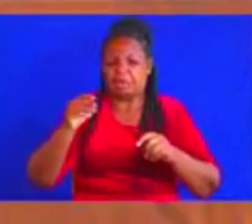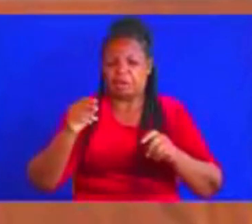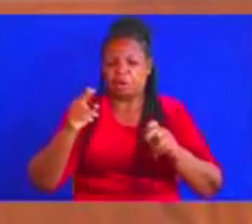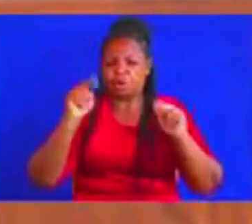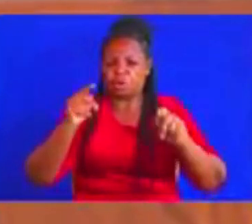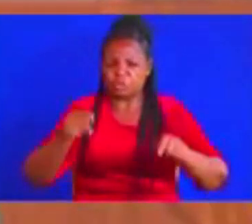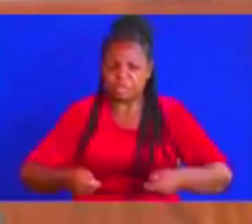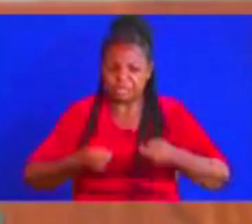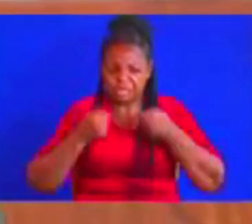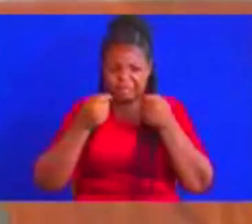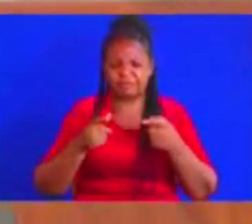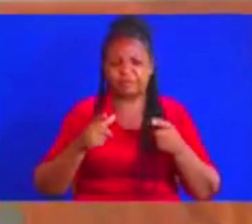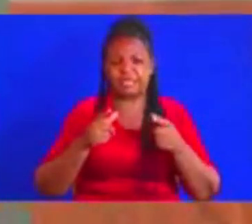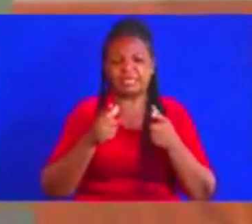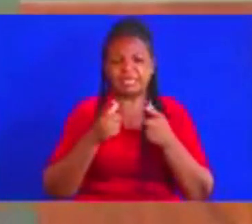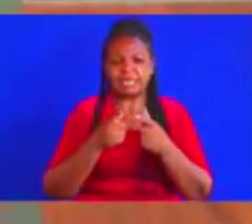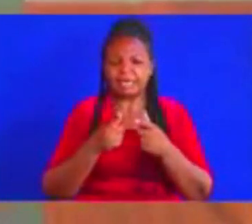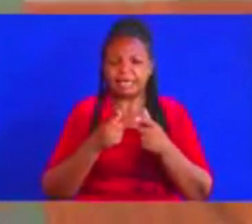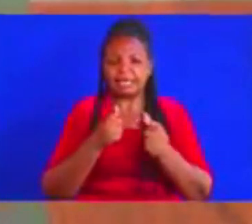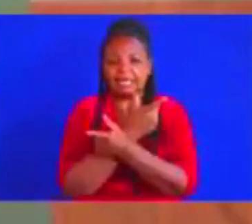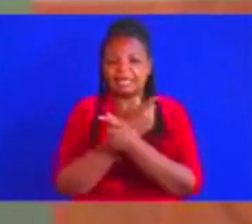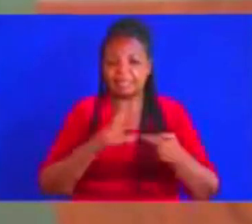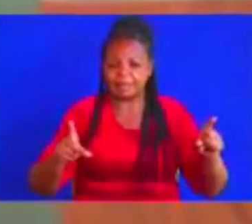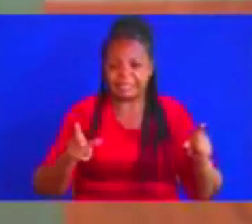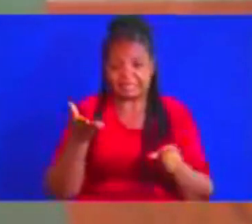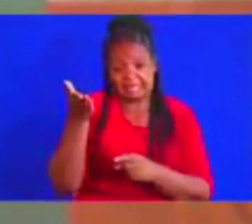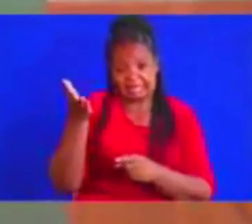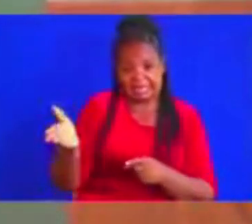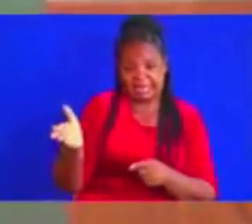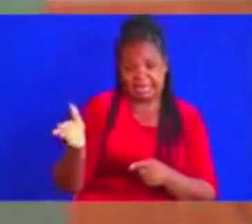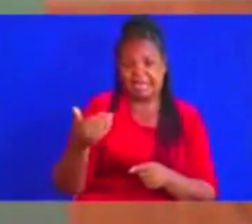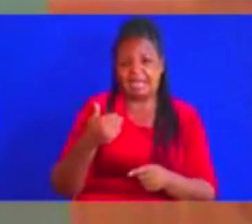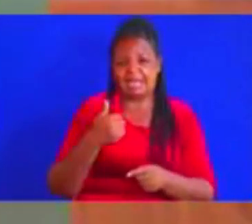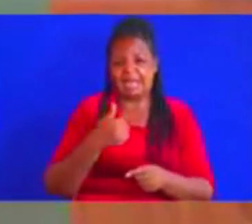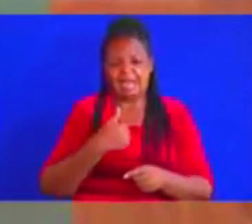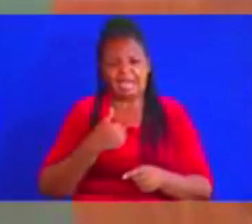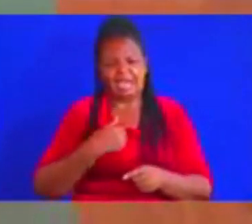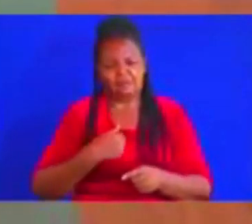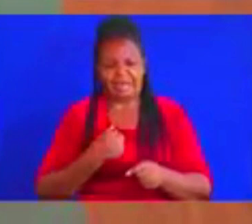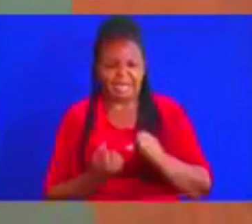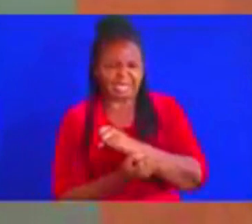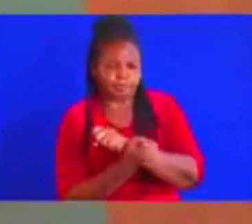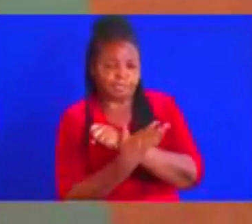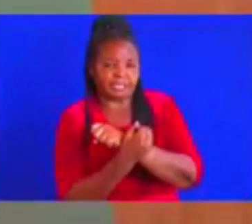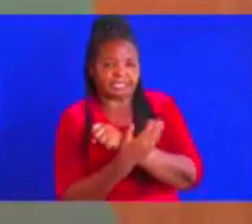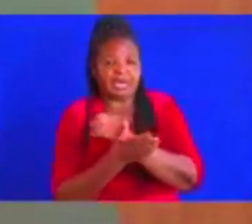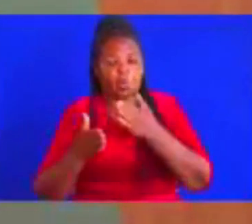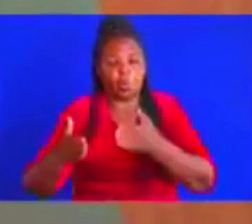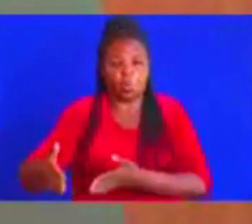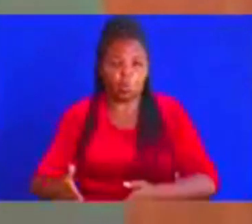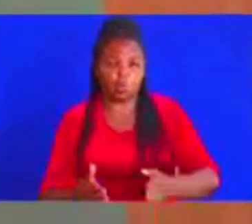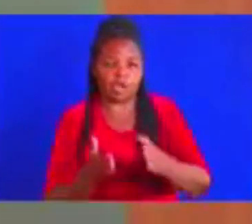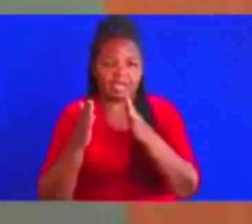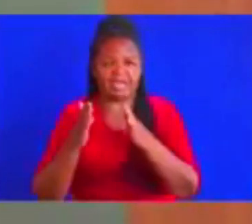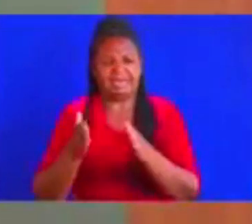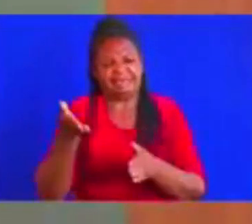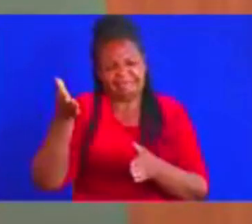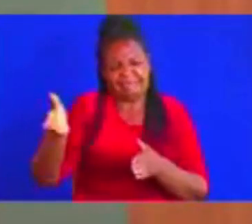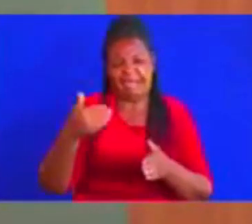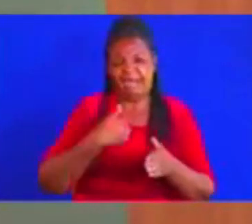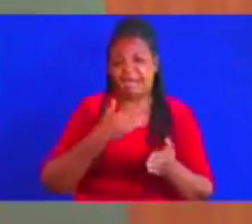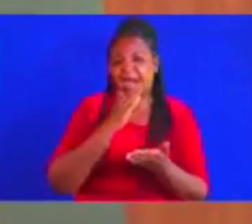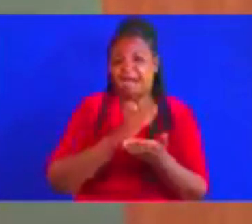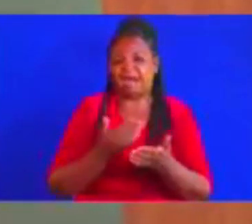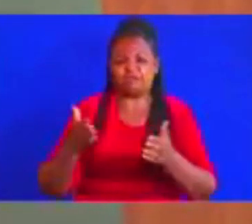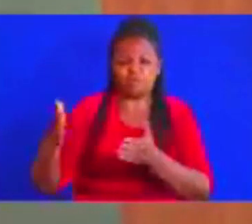our strategy to knowing God. There is a predefined way. There is a pathway that has